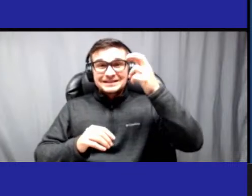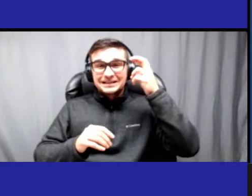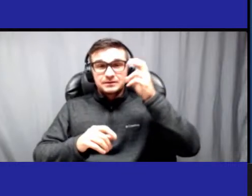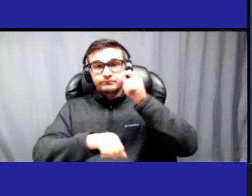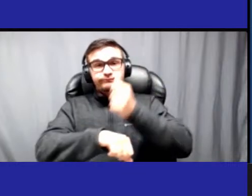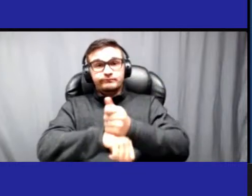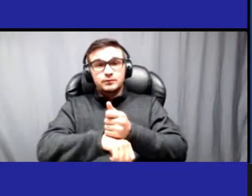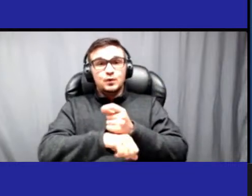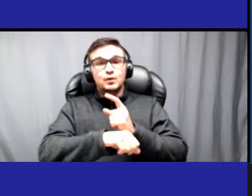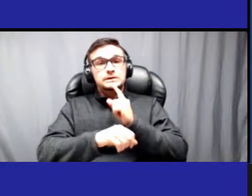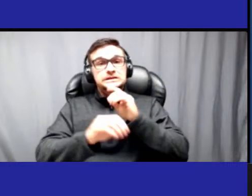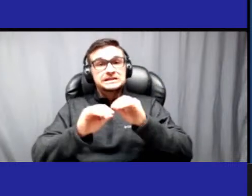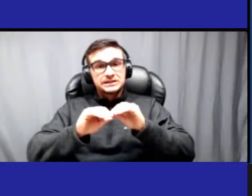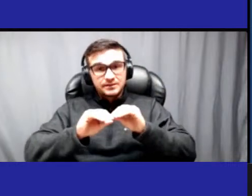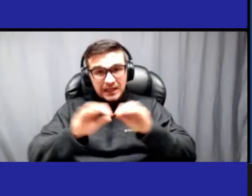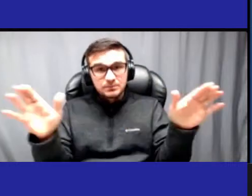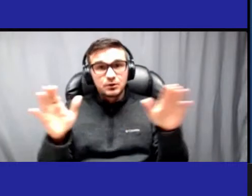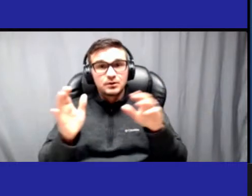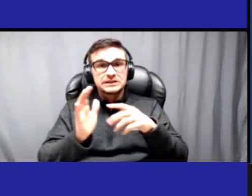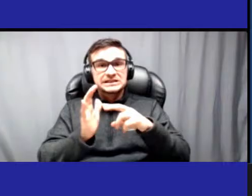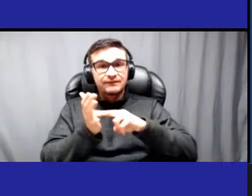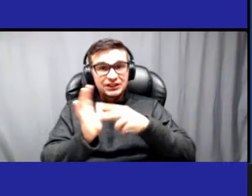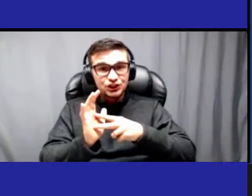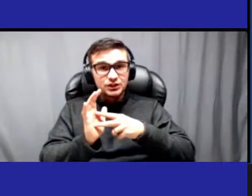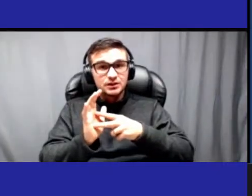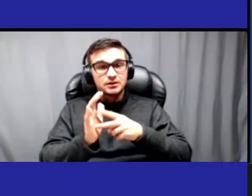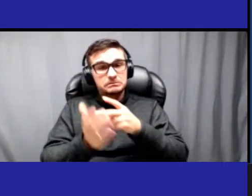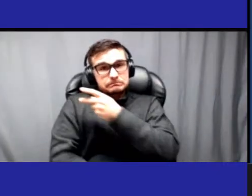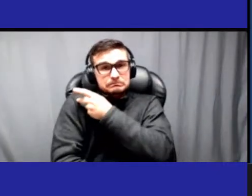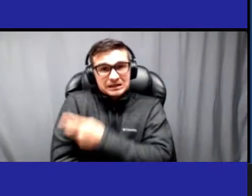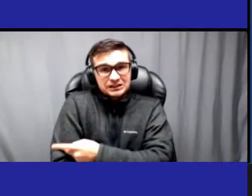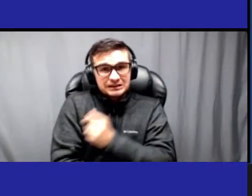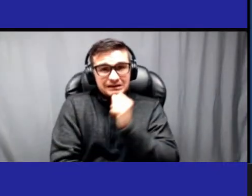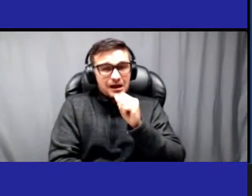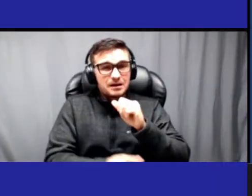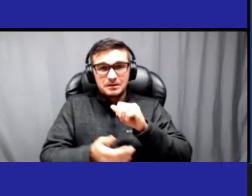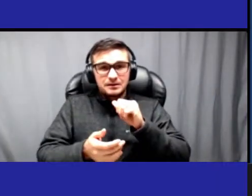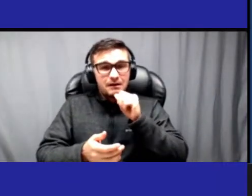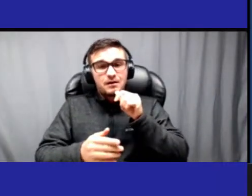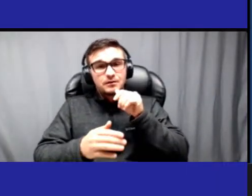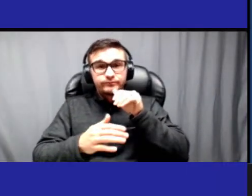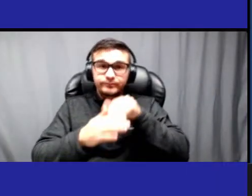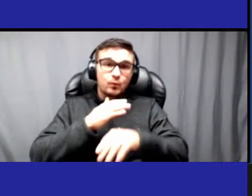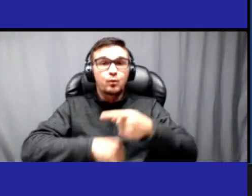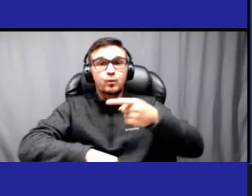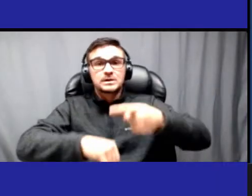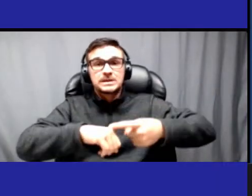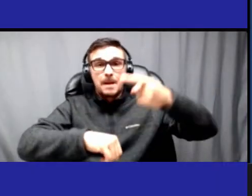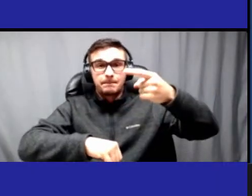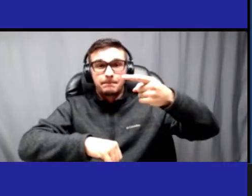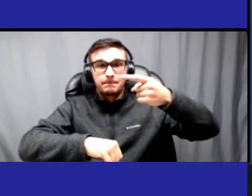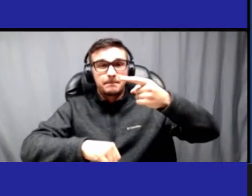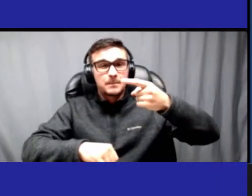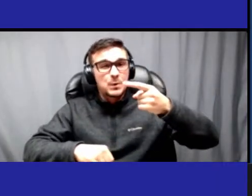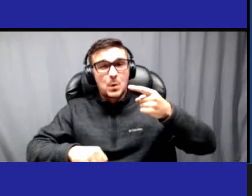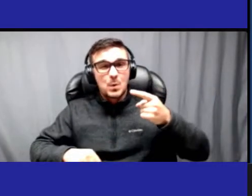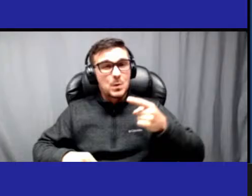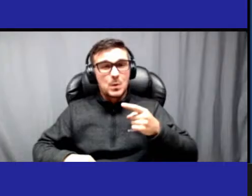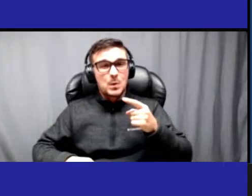to be our patient, not just like coming one time. And so I don't think it was really true that there